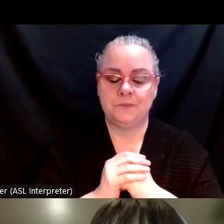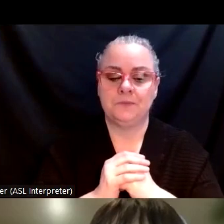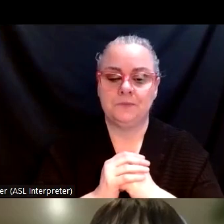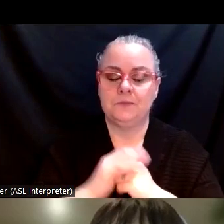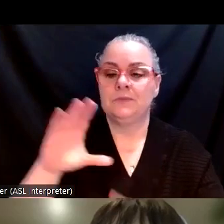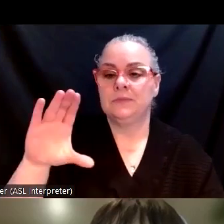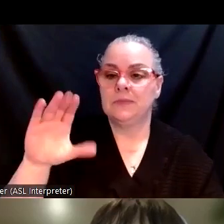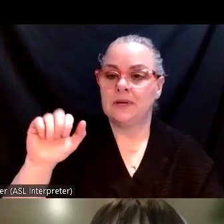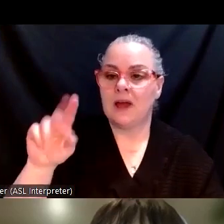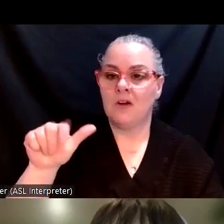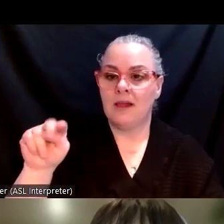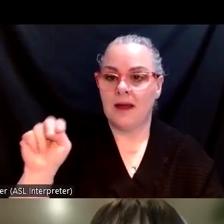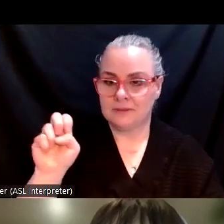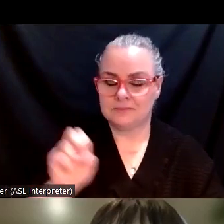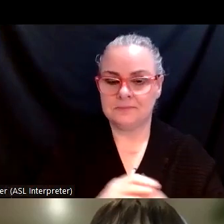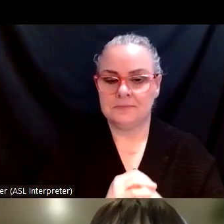Caroline,